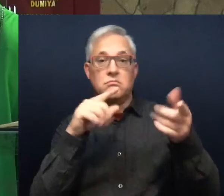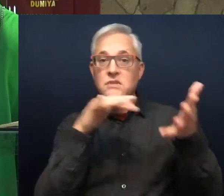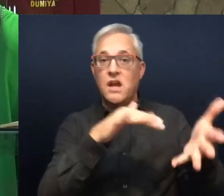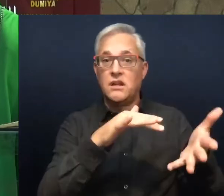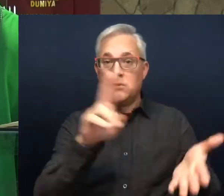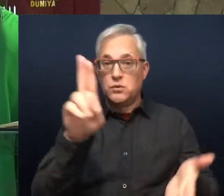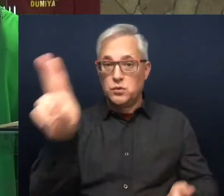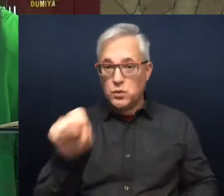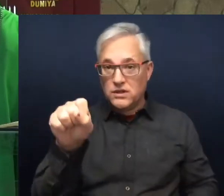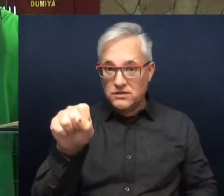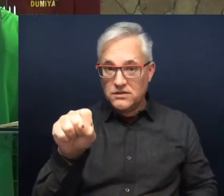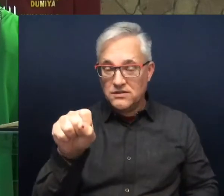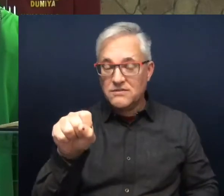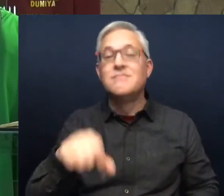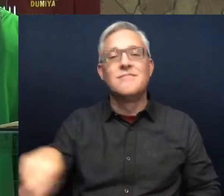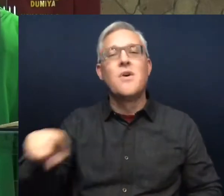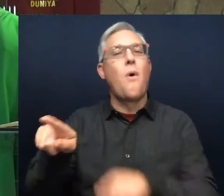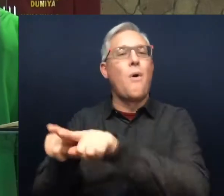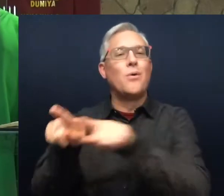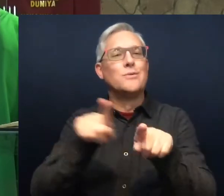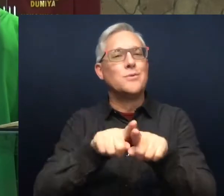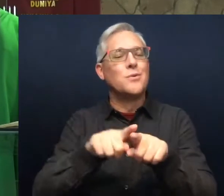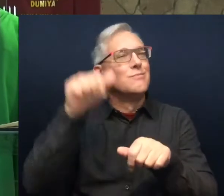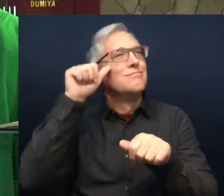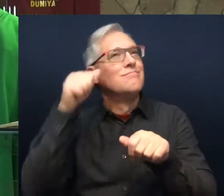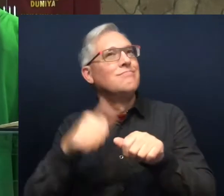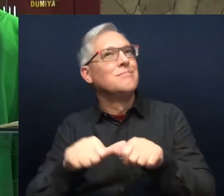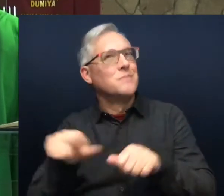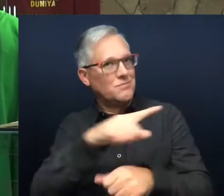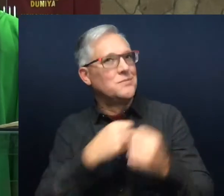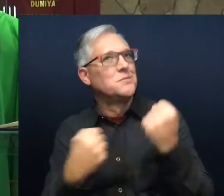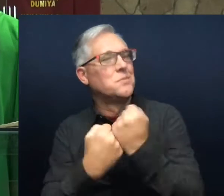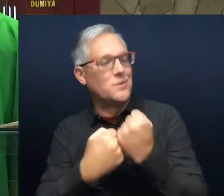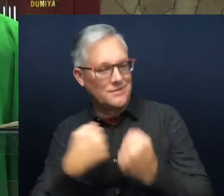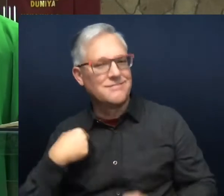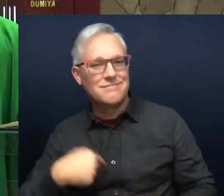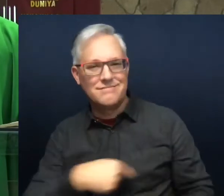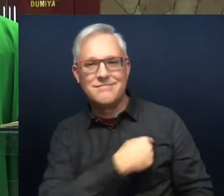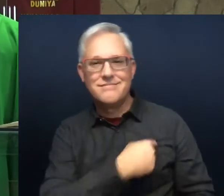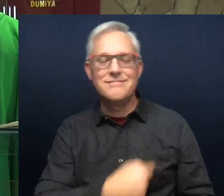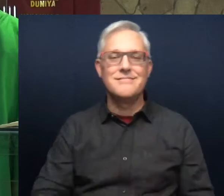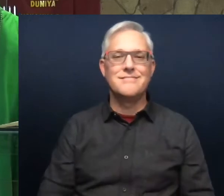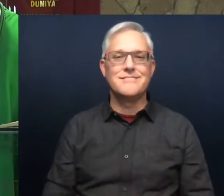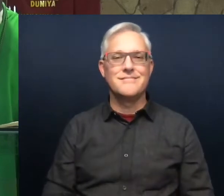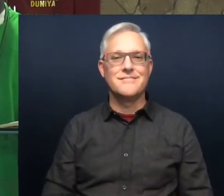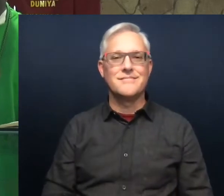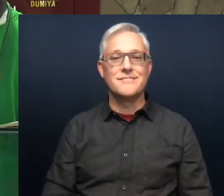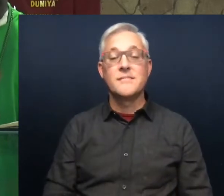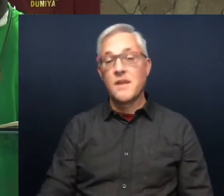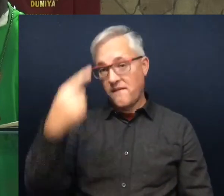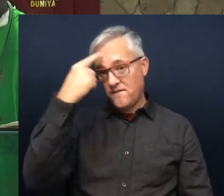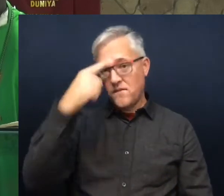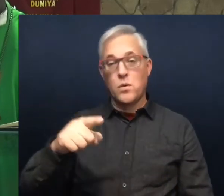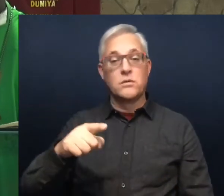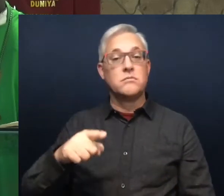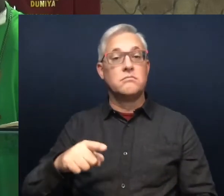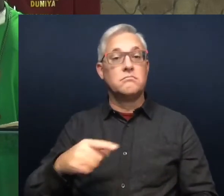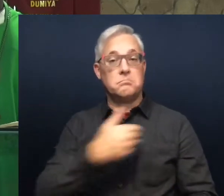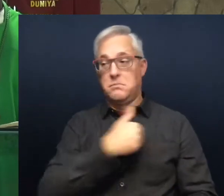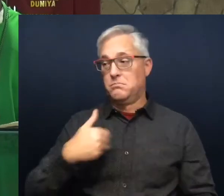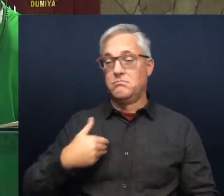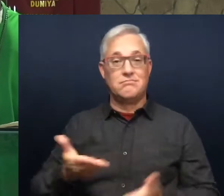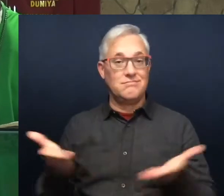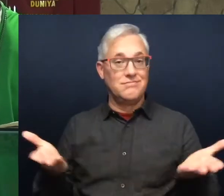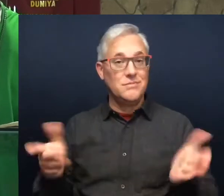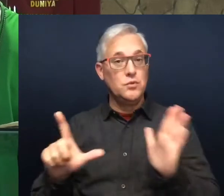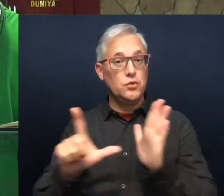joyfully recall your support. On behalf of the leadership and members of the Lutheran Church